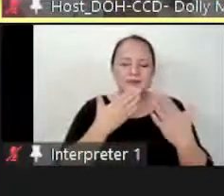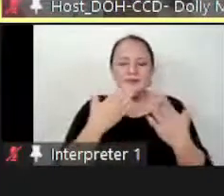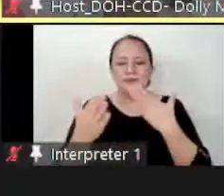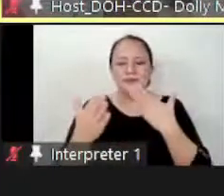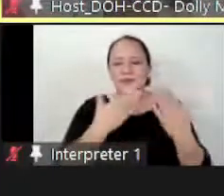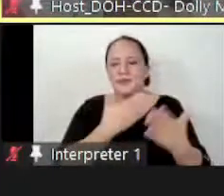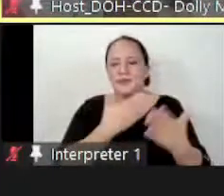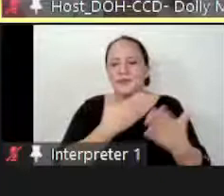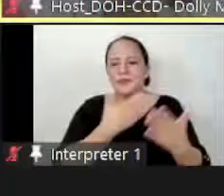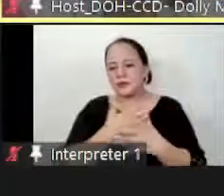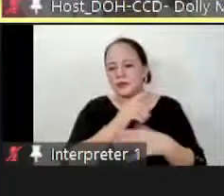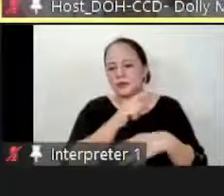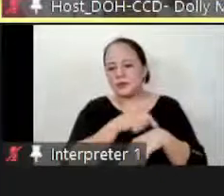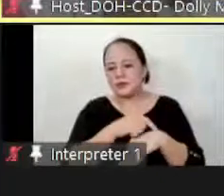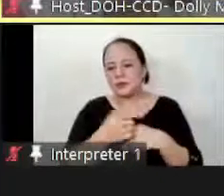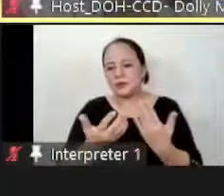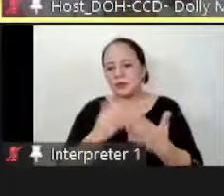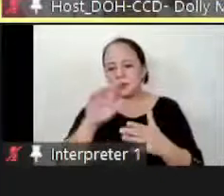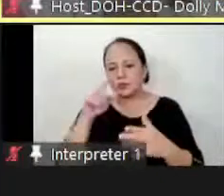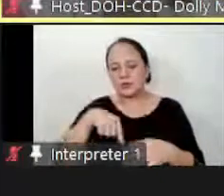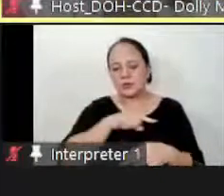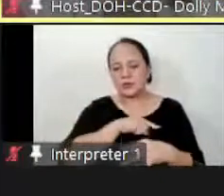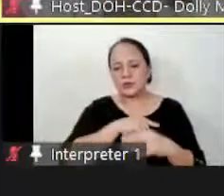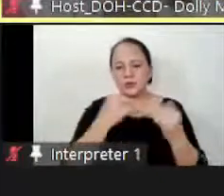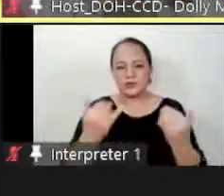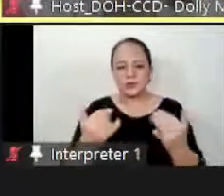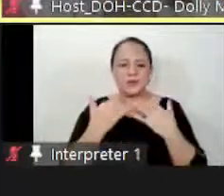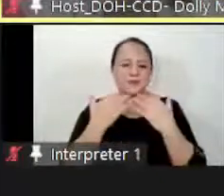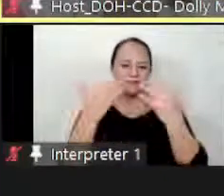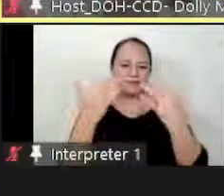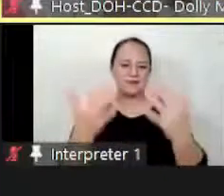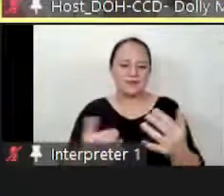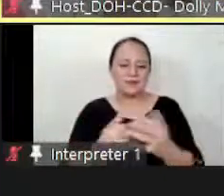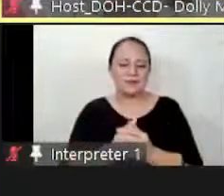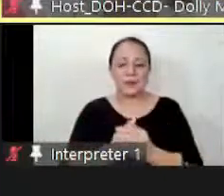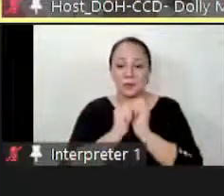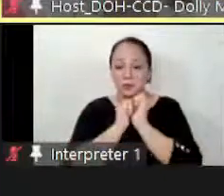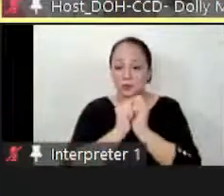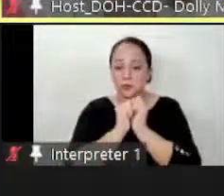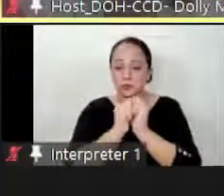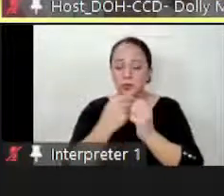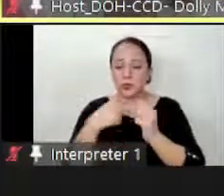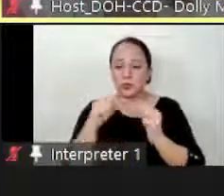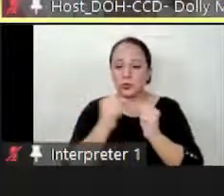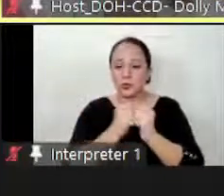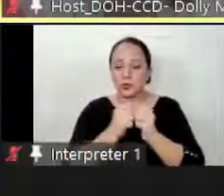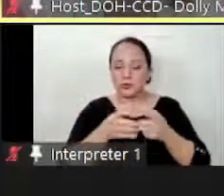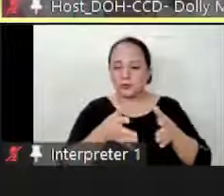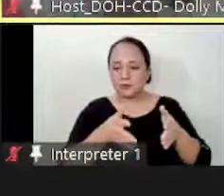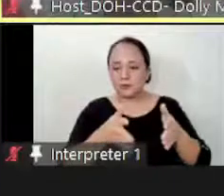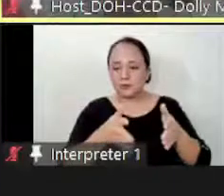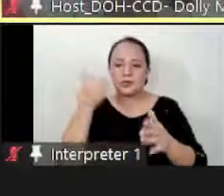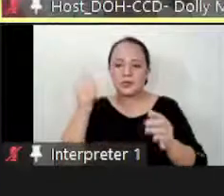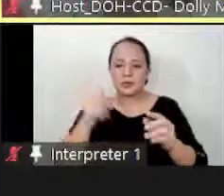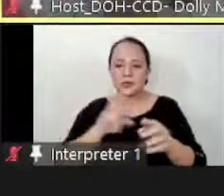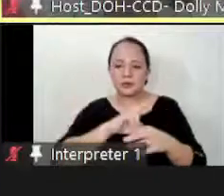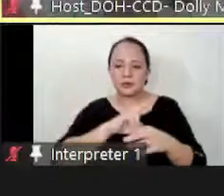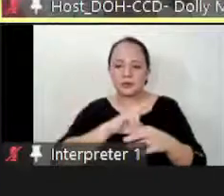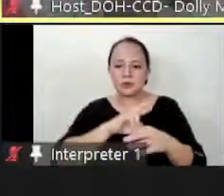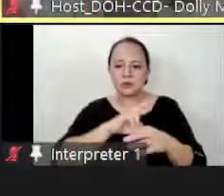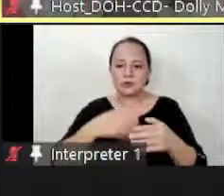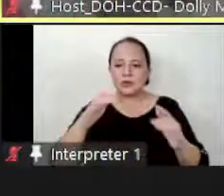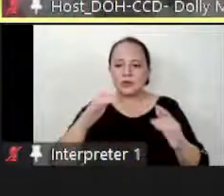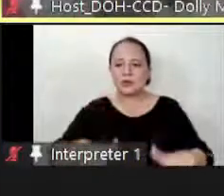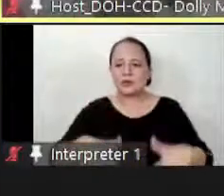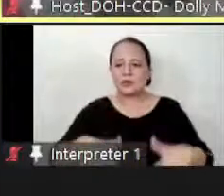is sharing their time with us in this summit. And together, we can pave the way for better outcomes and better